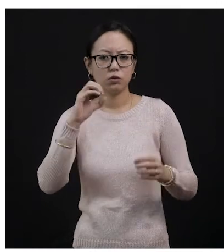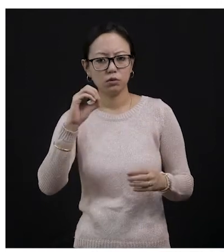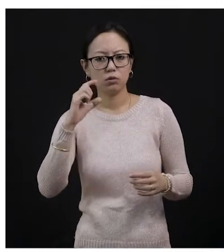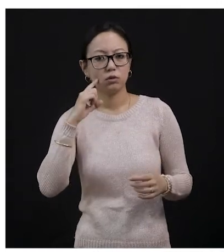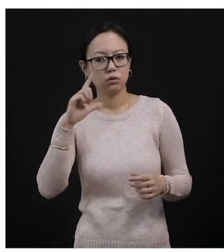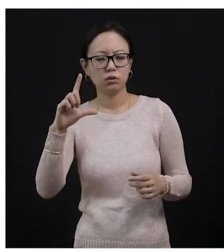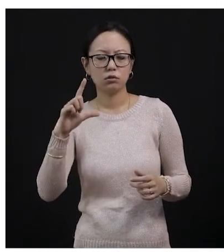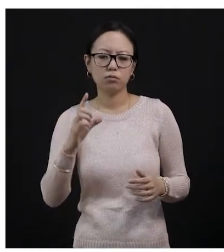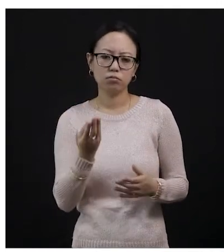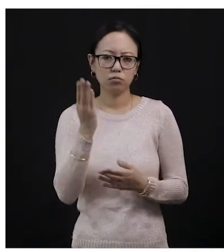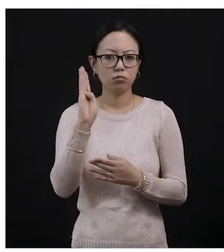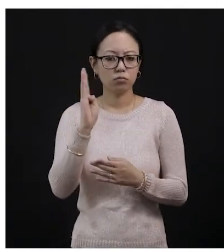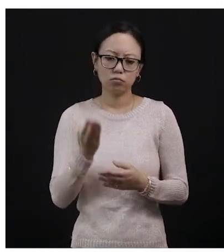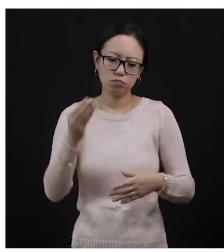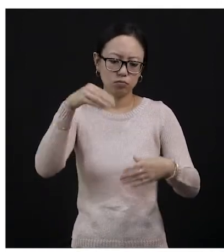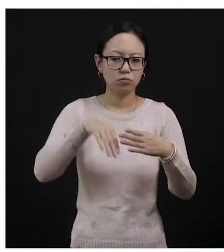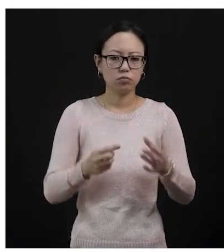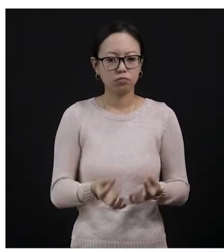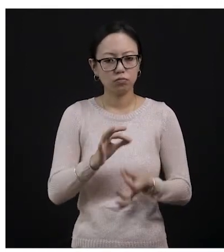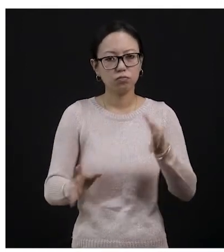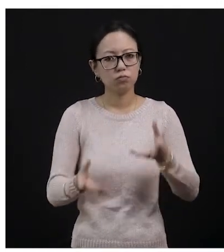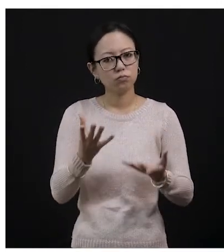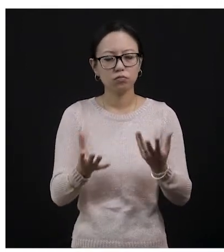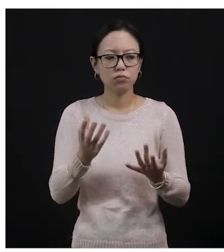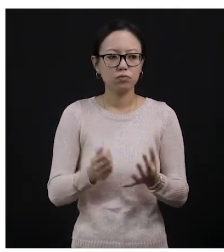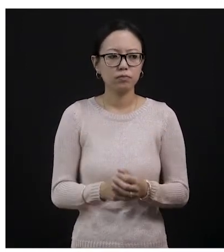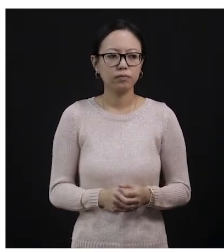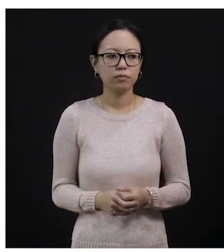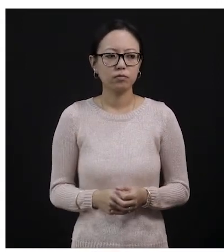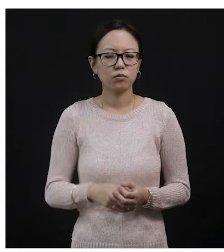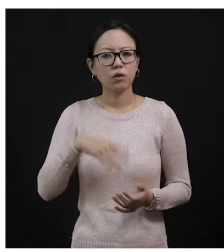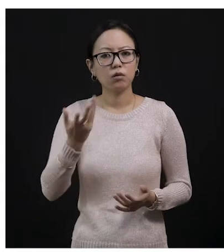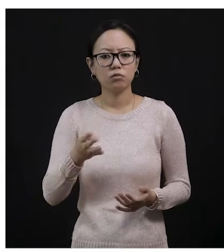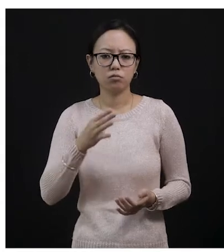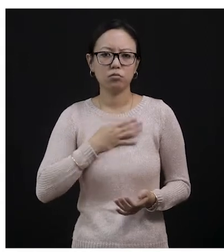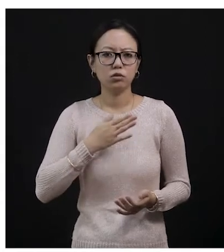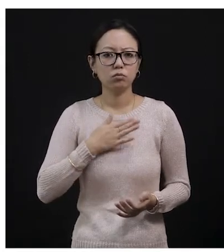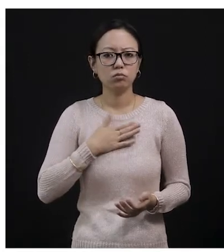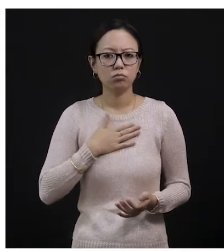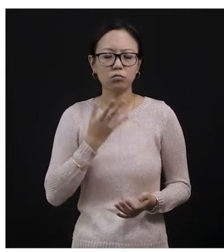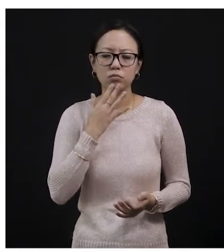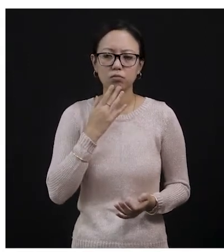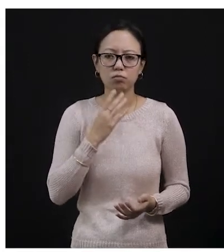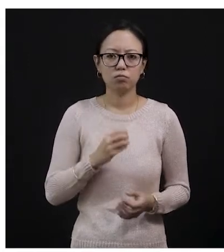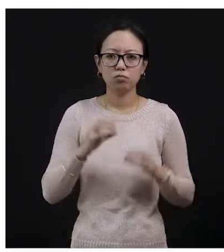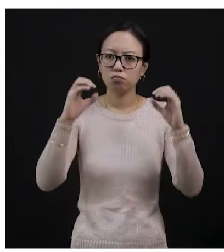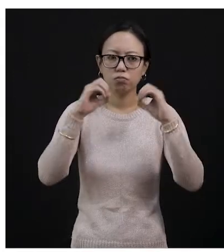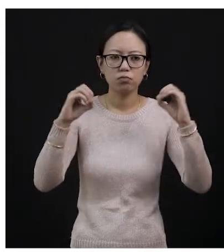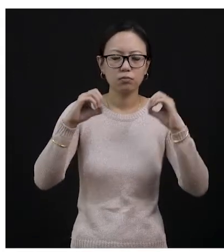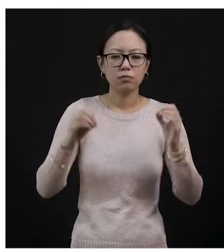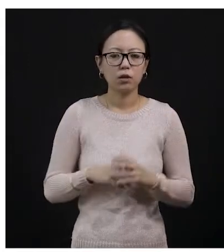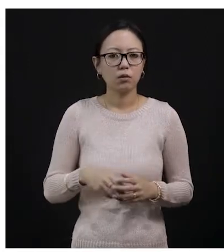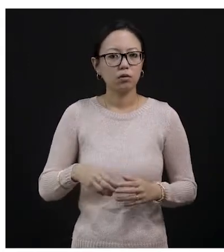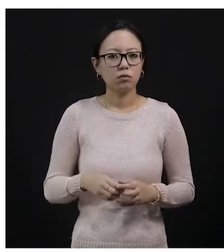green color would have disappeared. Take out the brown, okay, the brown leaf and wash it, and put